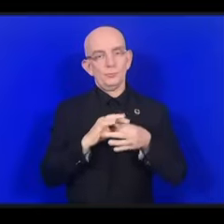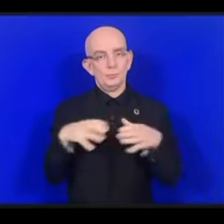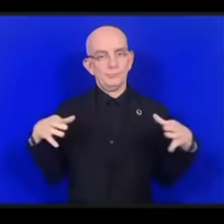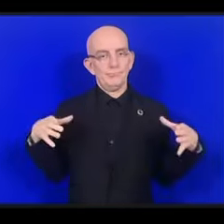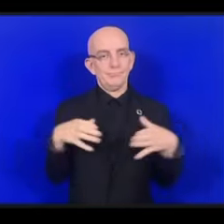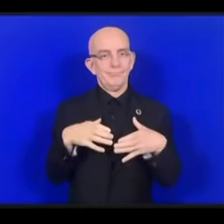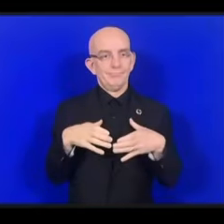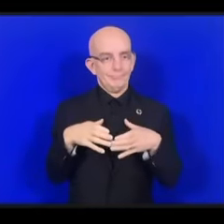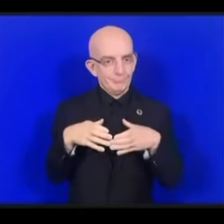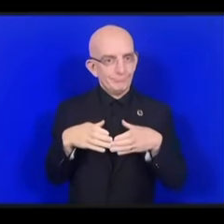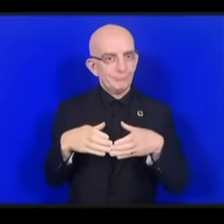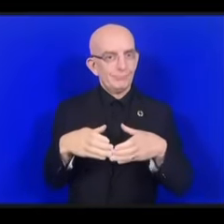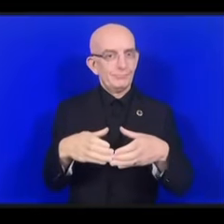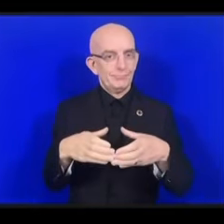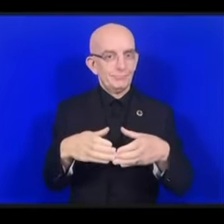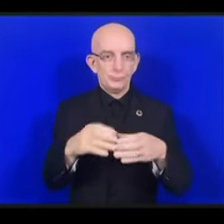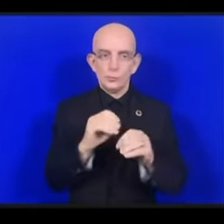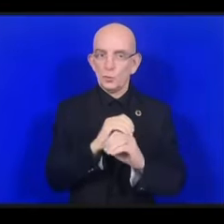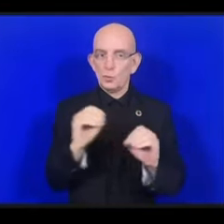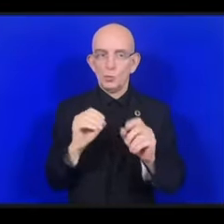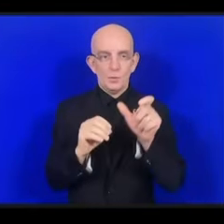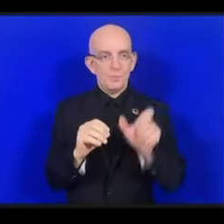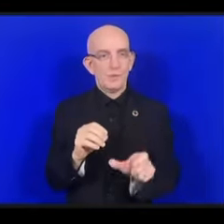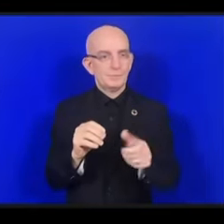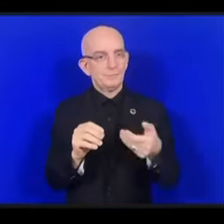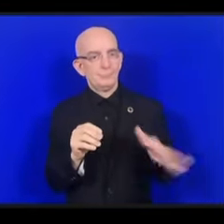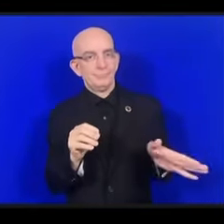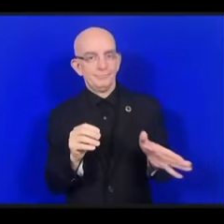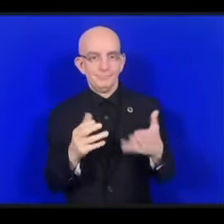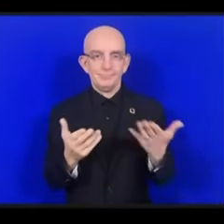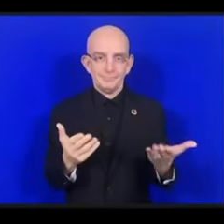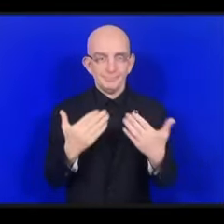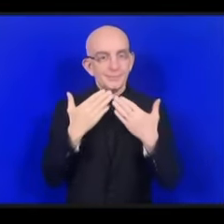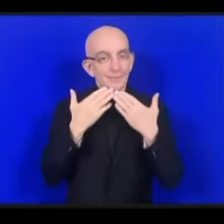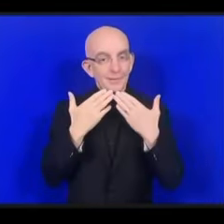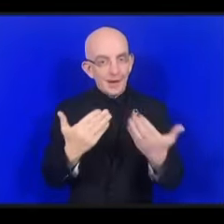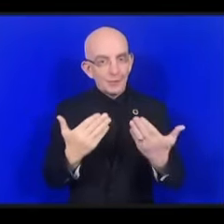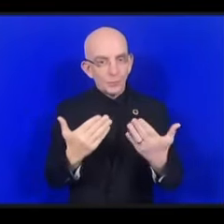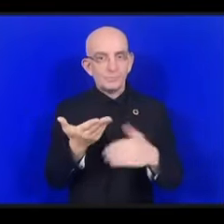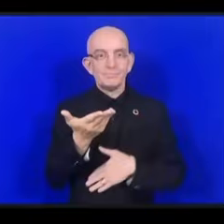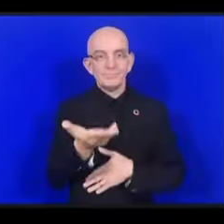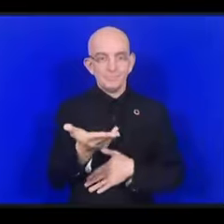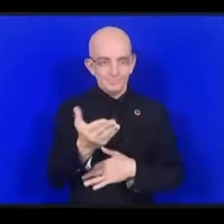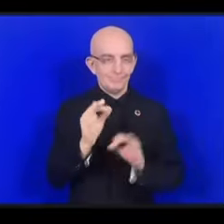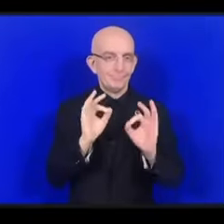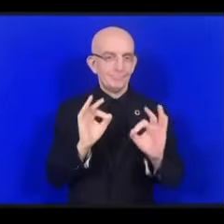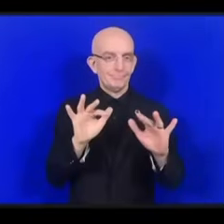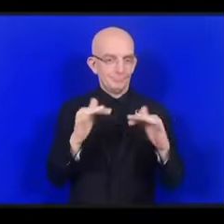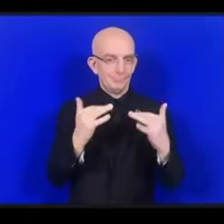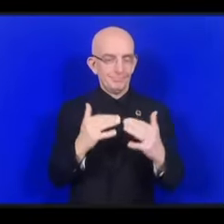kind attention. Thank you very much, Honorable Frau Lick.